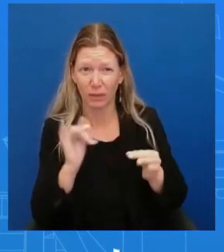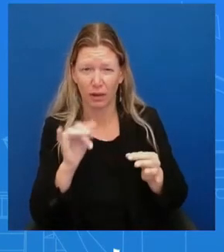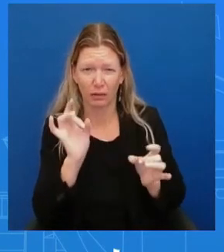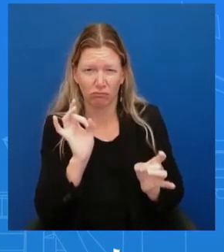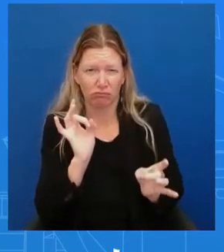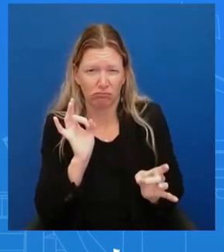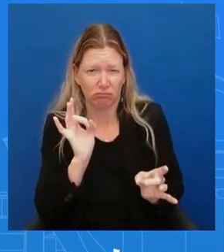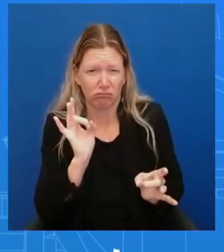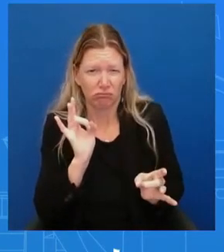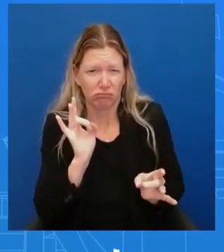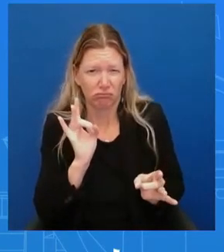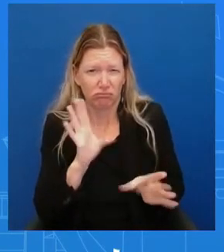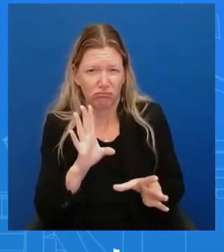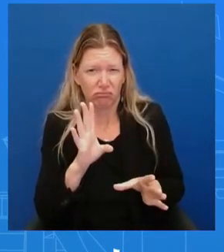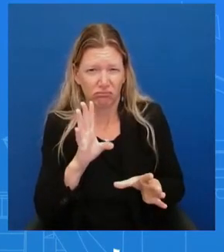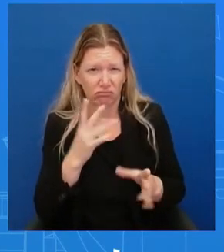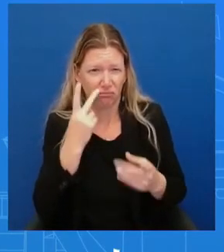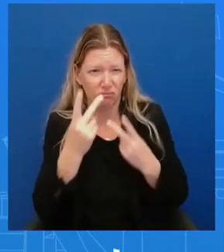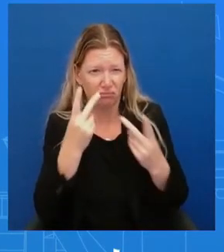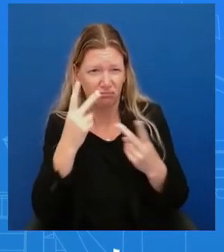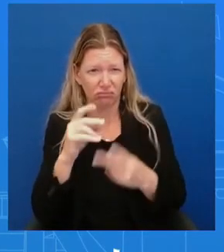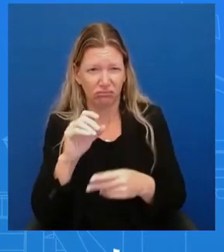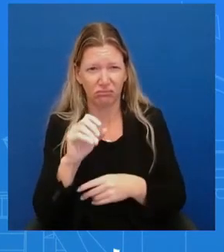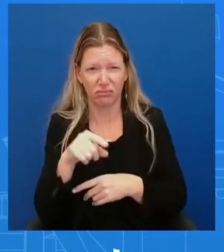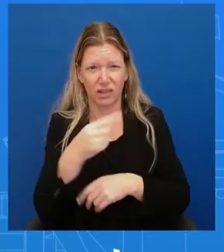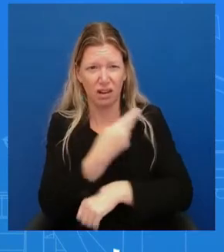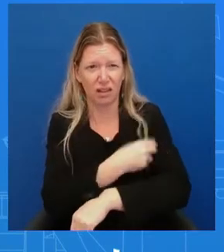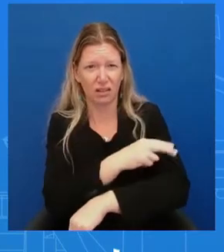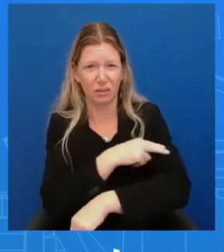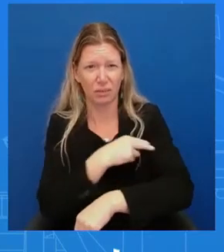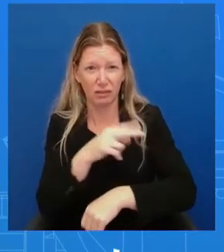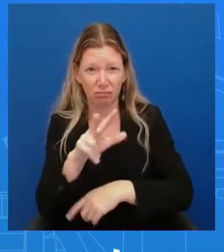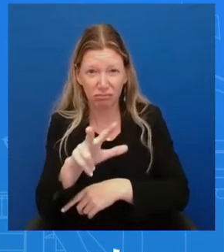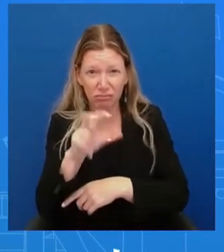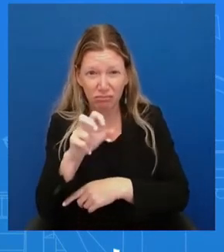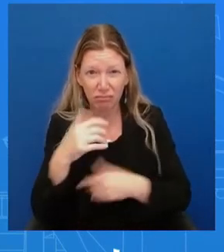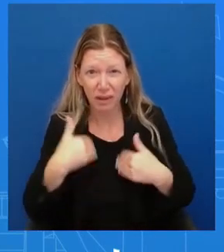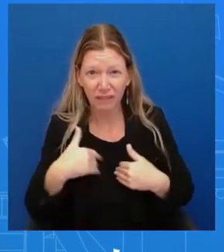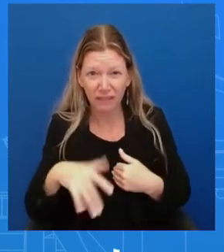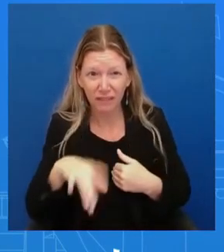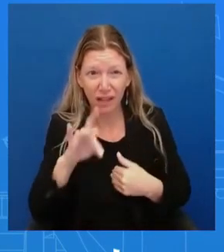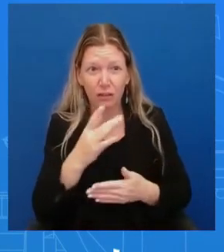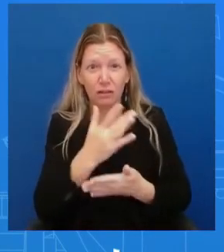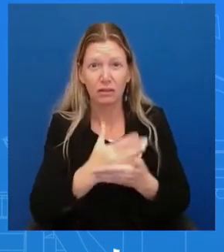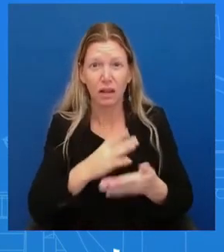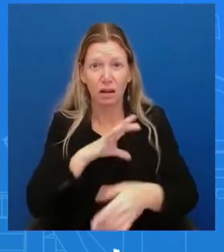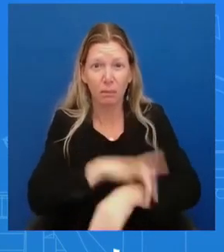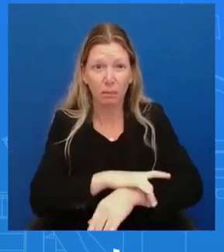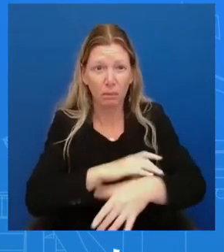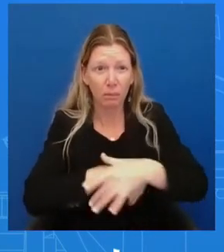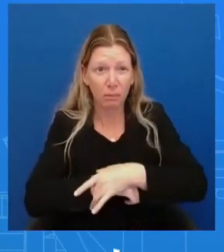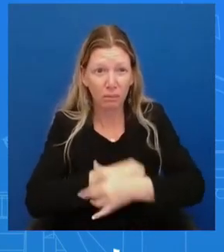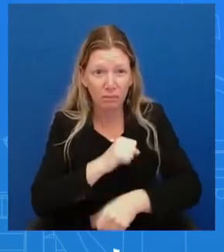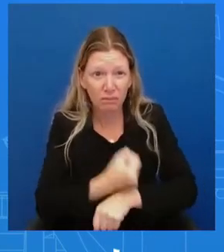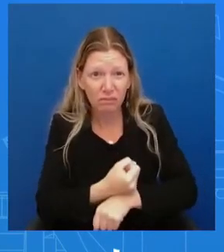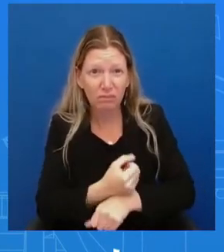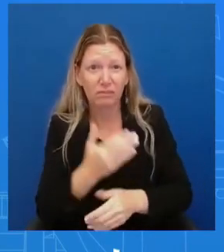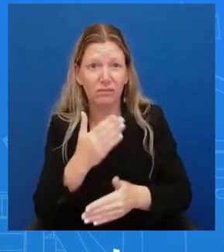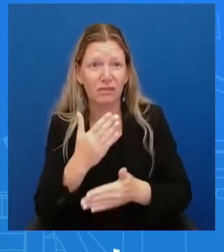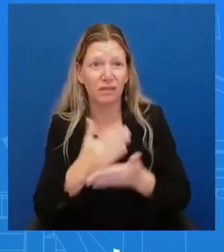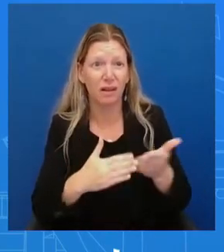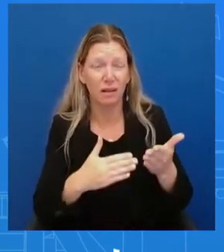were tied up and executed, including doctors, women, and children. Is the White House calling for an independent